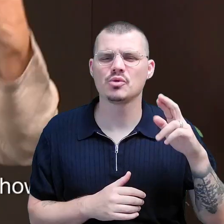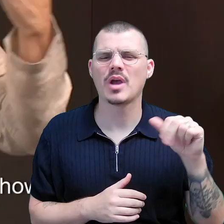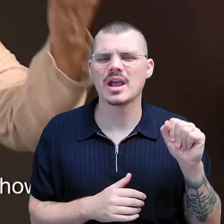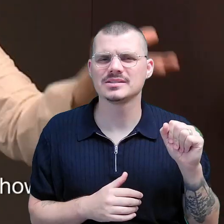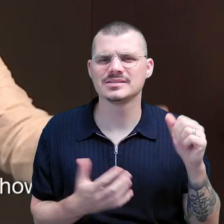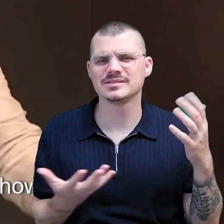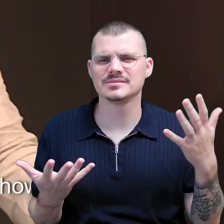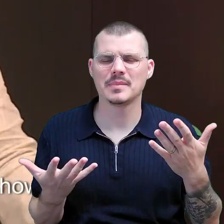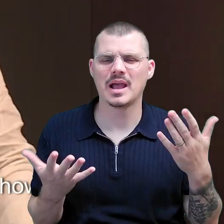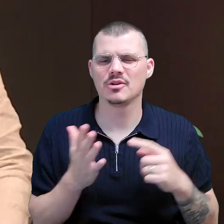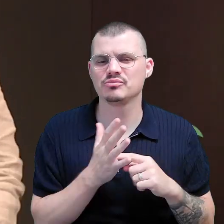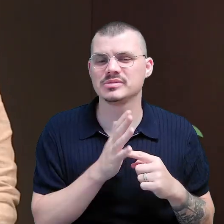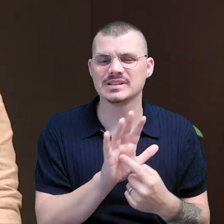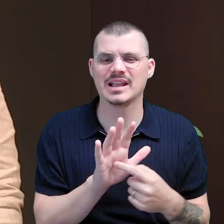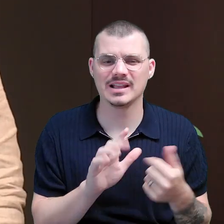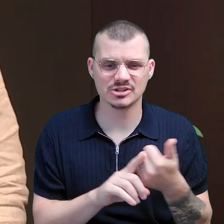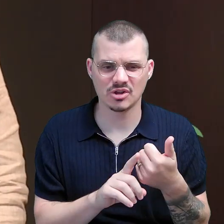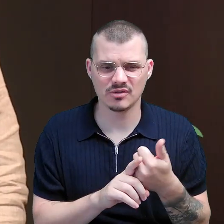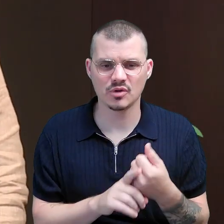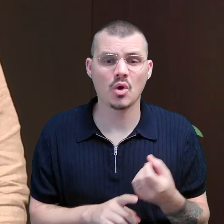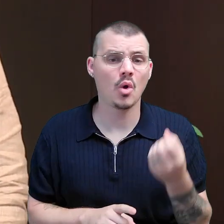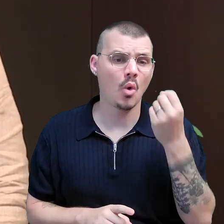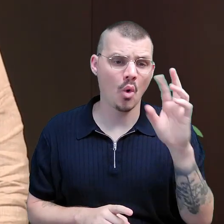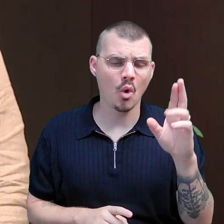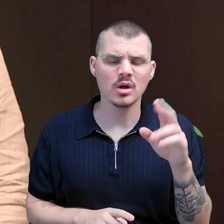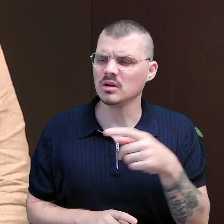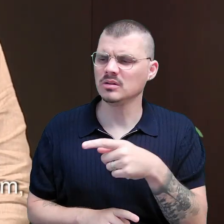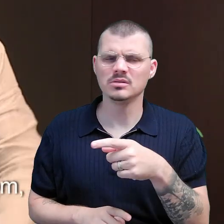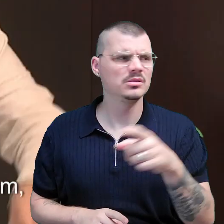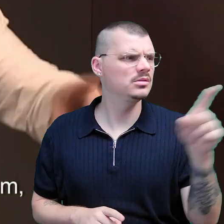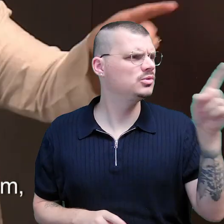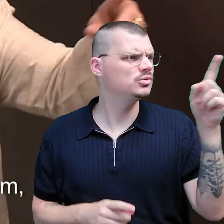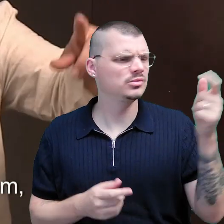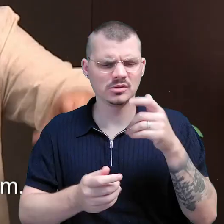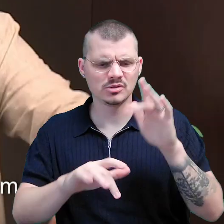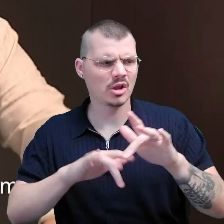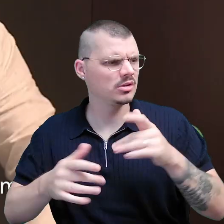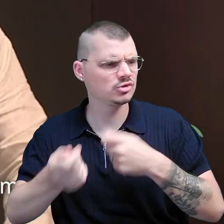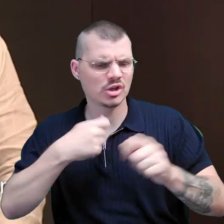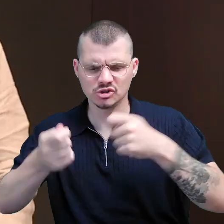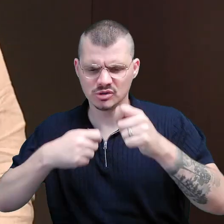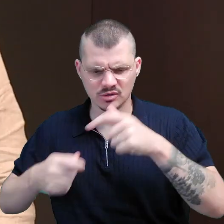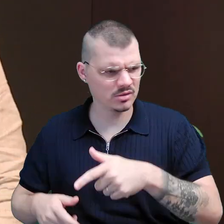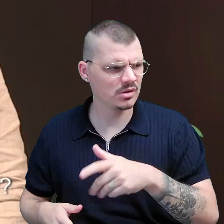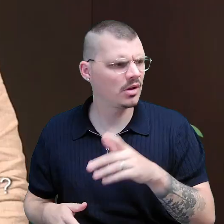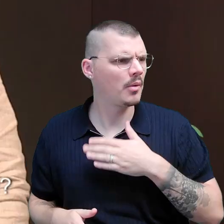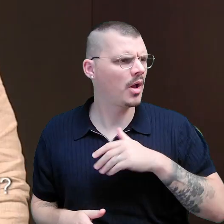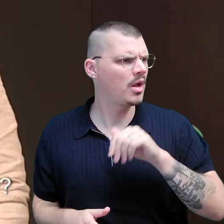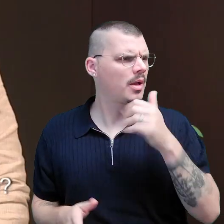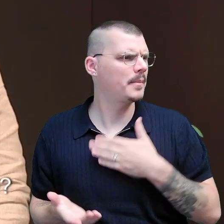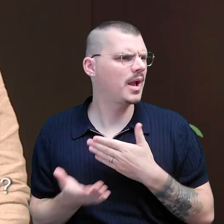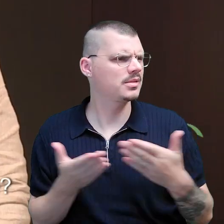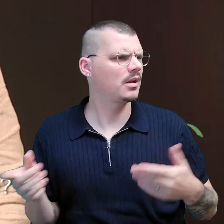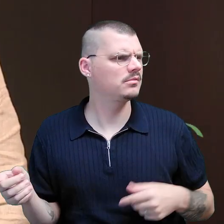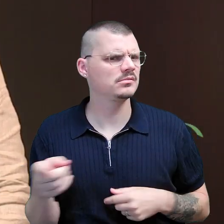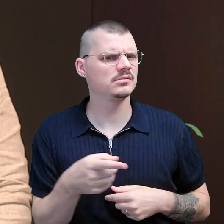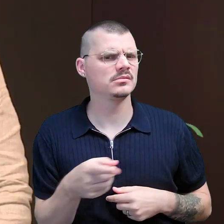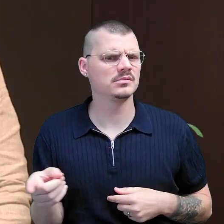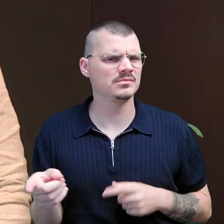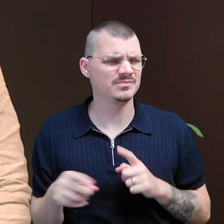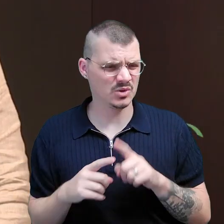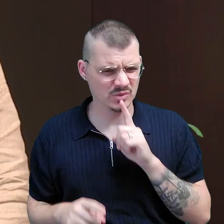ways capgras might show itself. Or, you guys took all the stuff out of my room, put something else in there, didn't